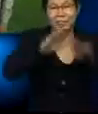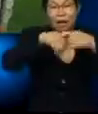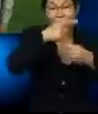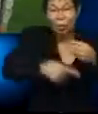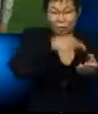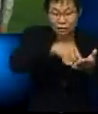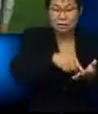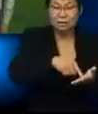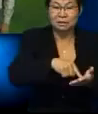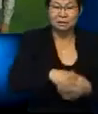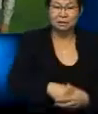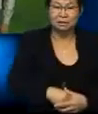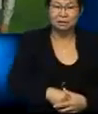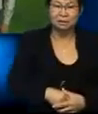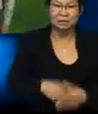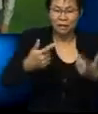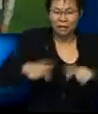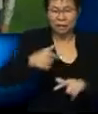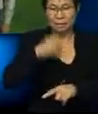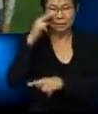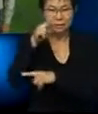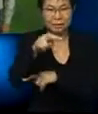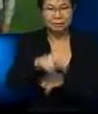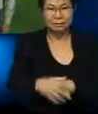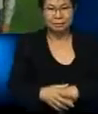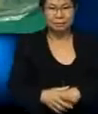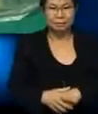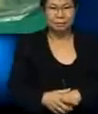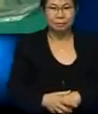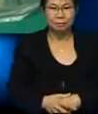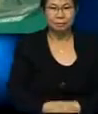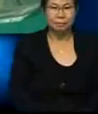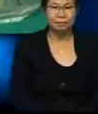How about this one? Let me see.